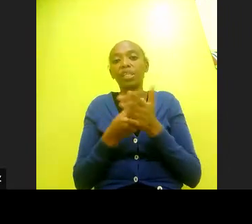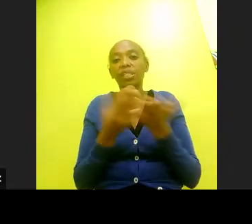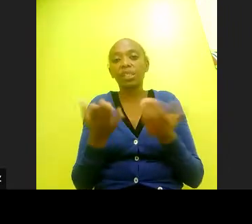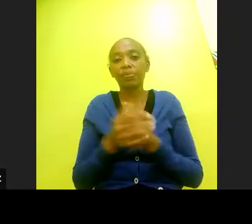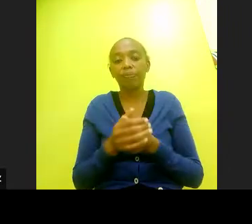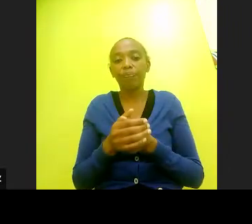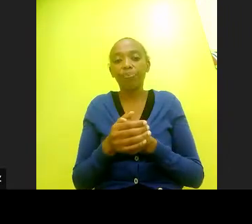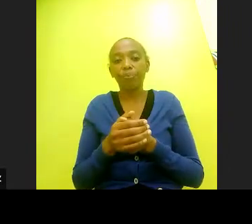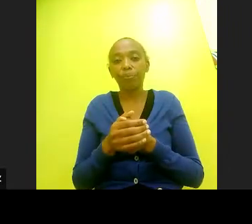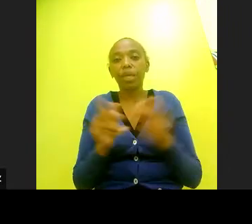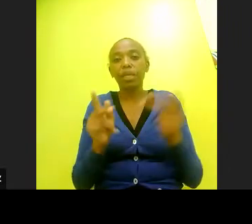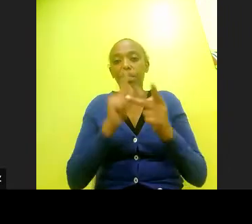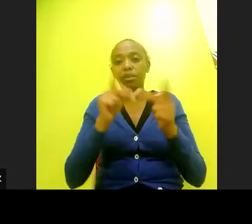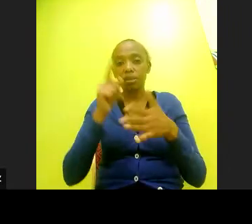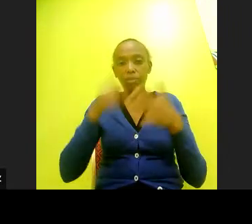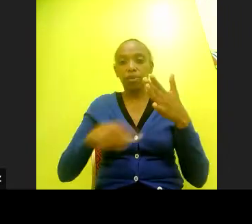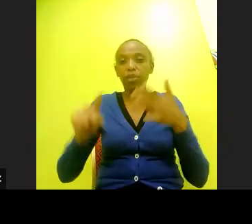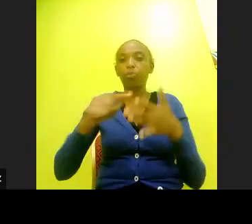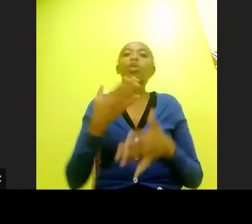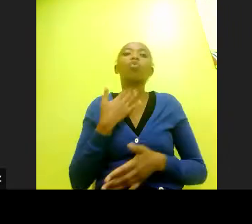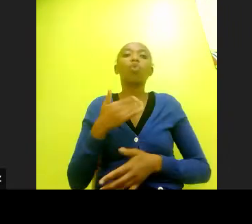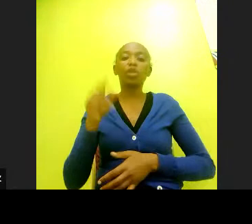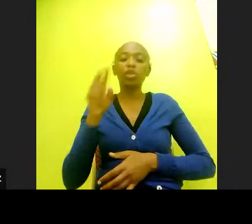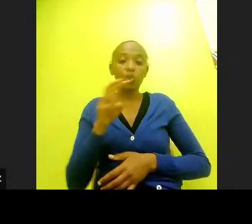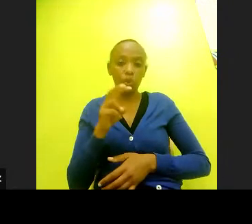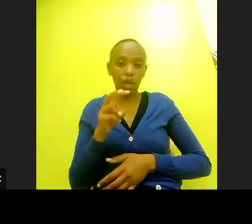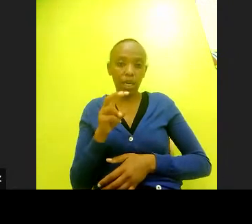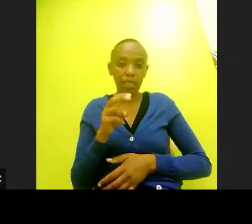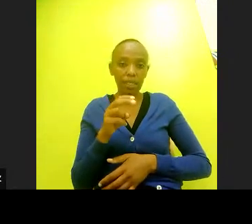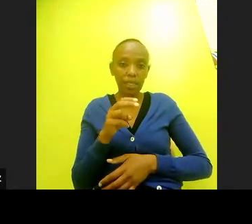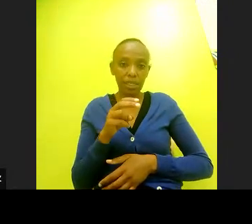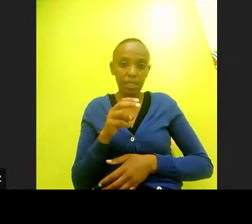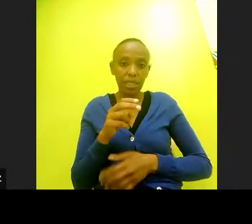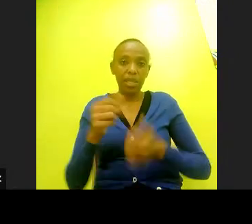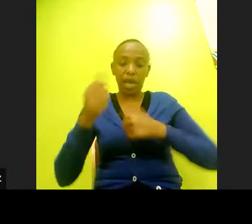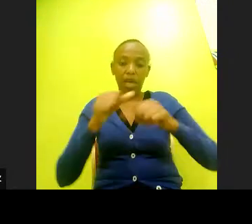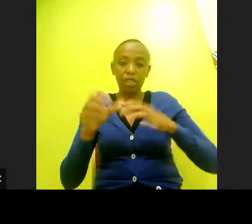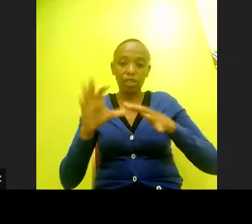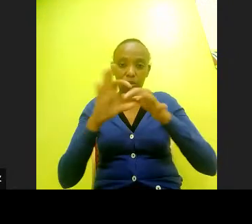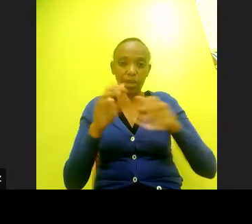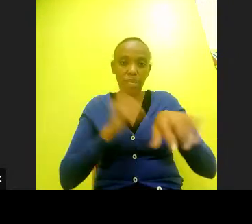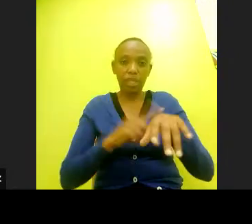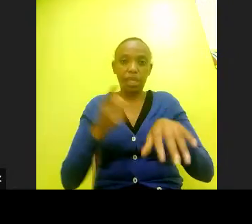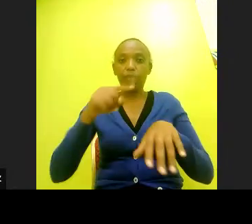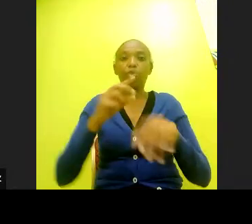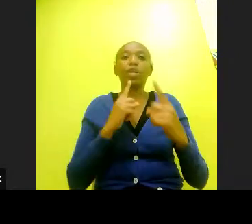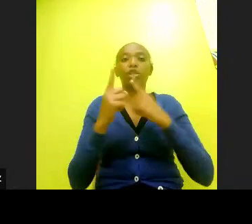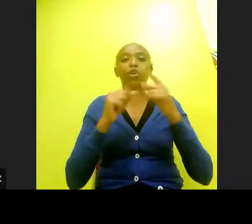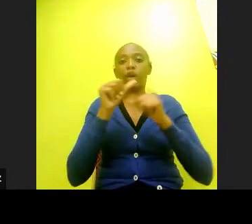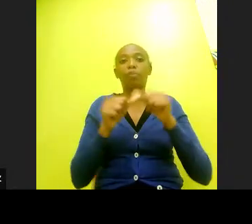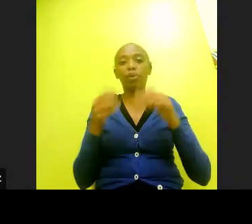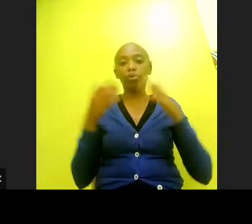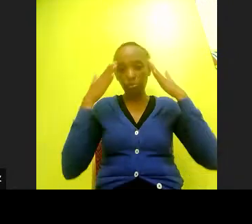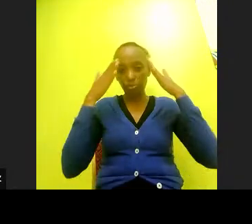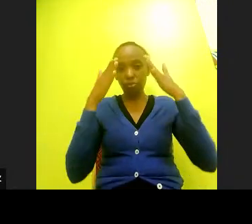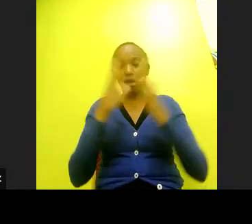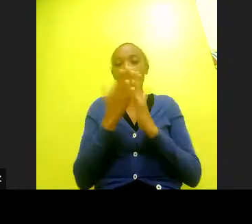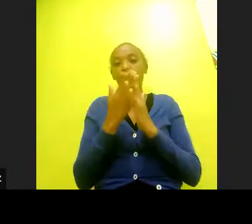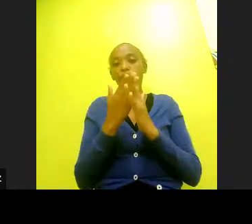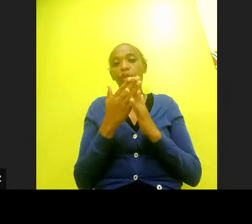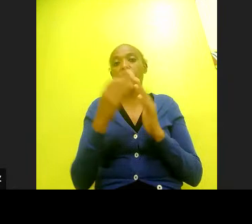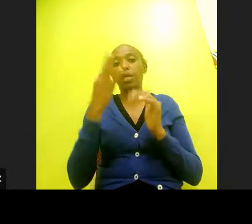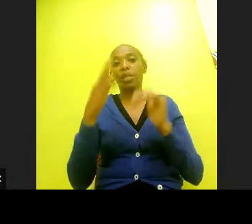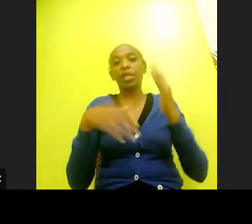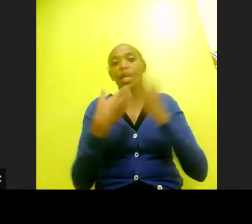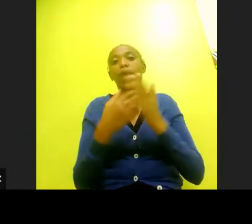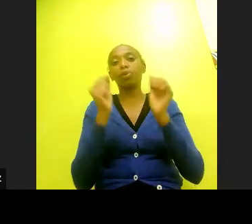it's exactly what we want to look at. It's the ambition of the Action Coalition when we talk about investing this 3 to 10% of funding in care.